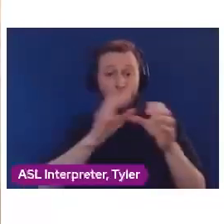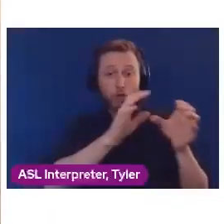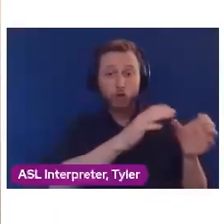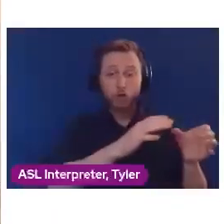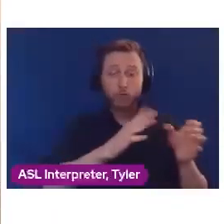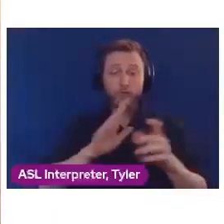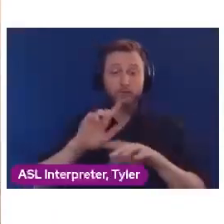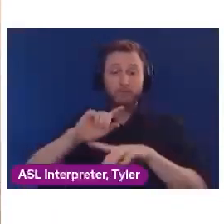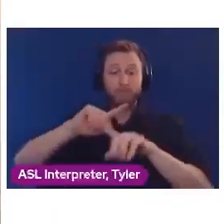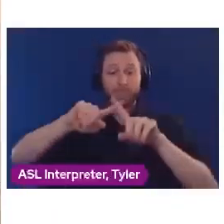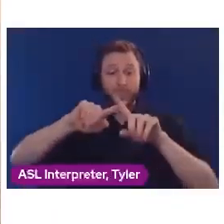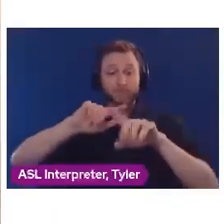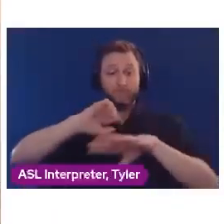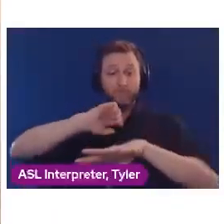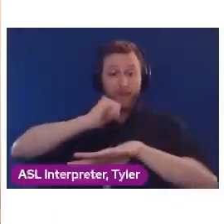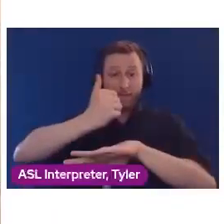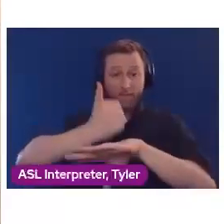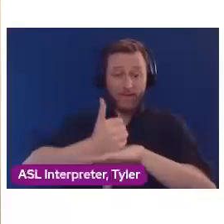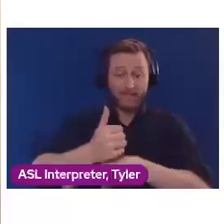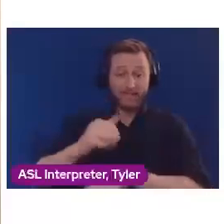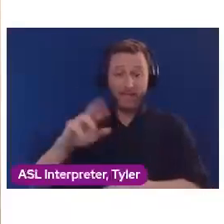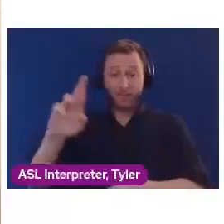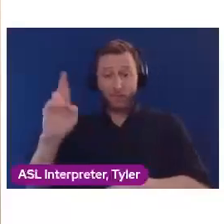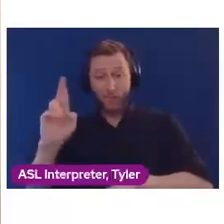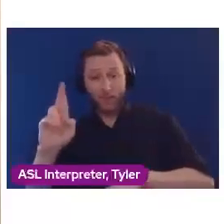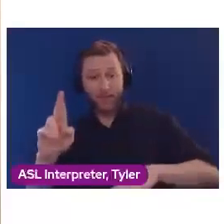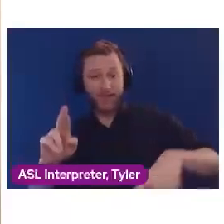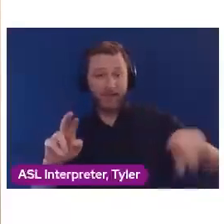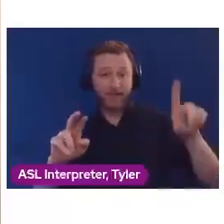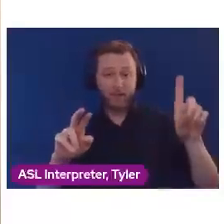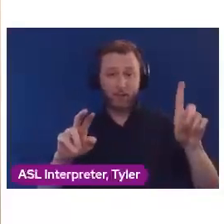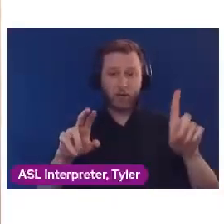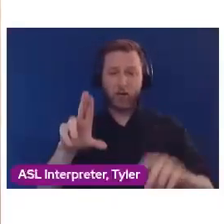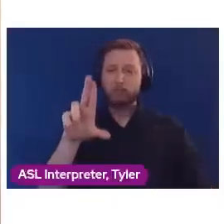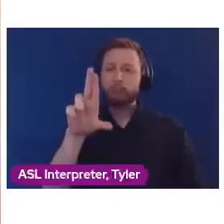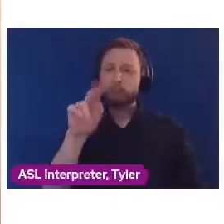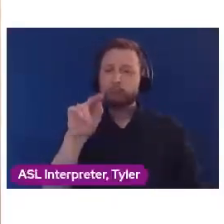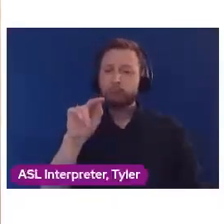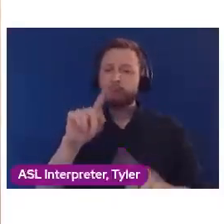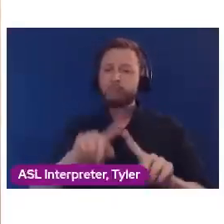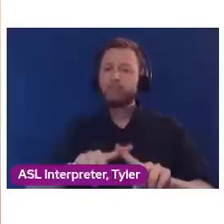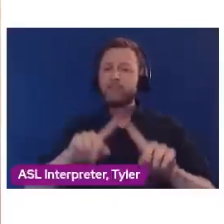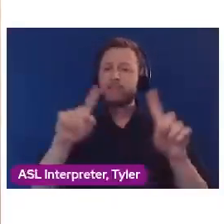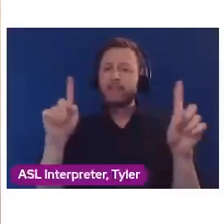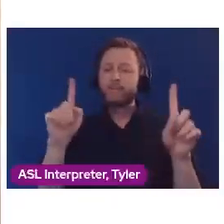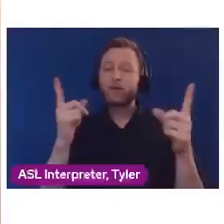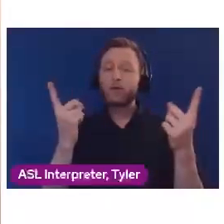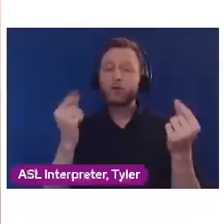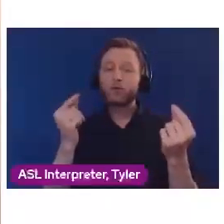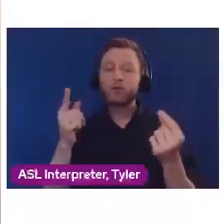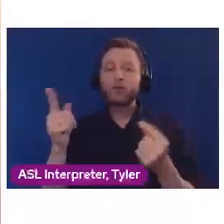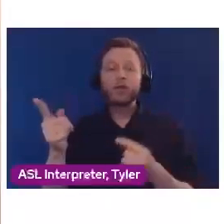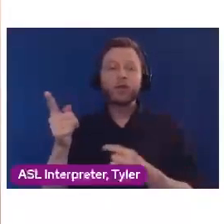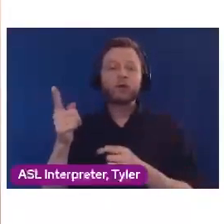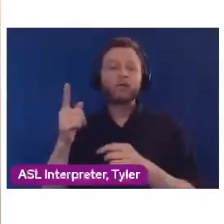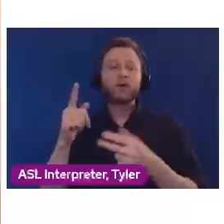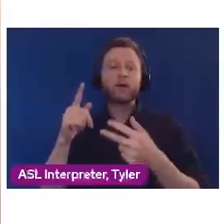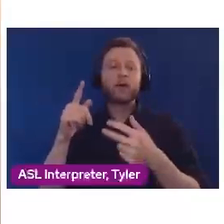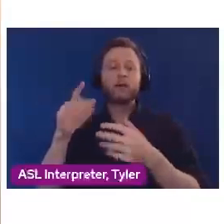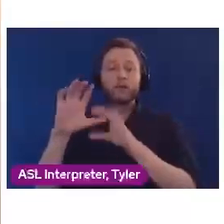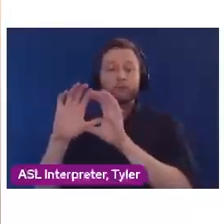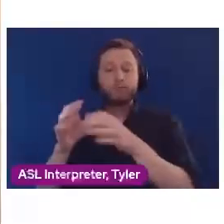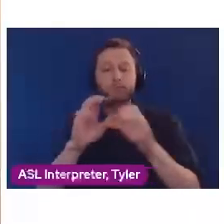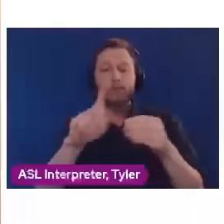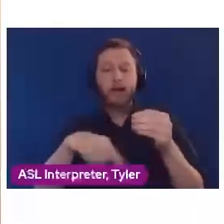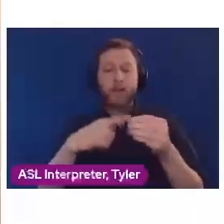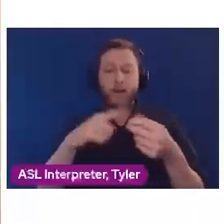Republican. It's very important that people understand that. But they are organized around party. So there's a pro-statehood party, a